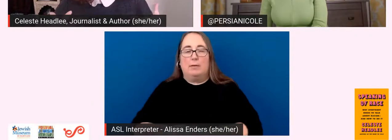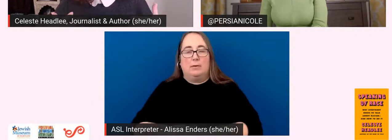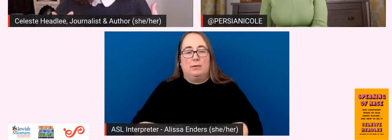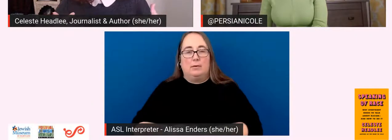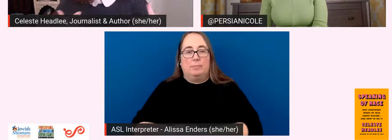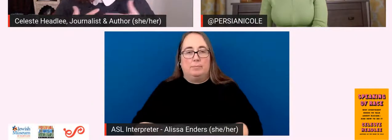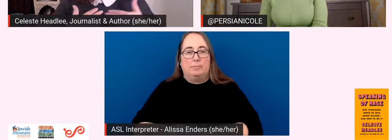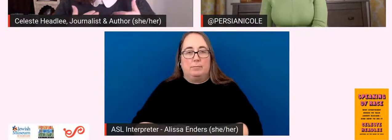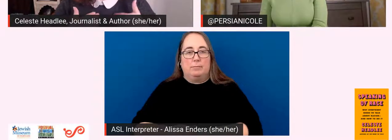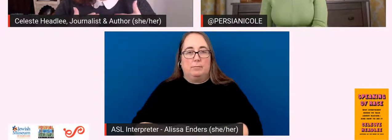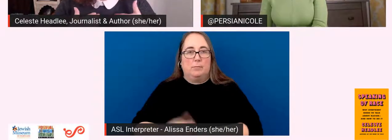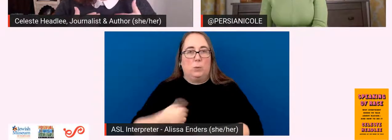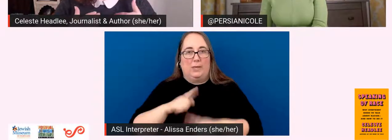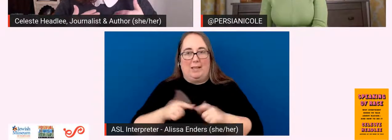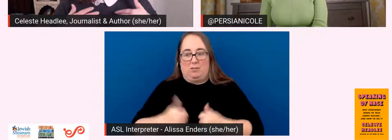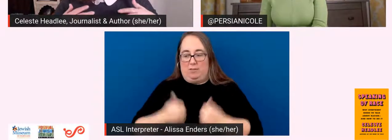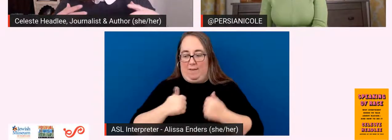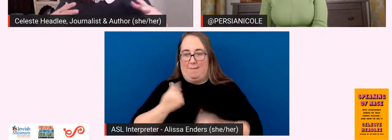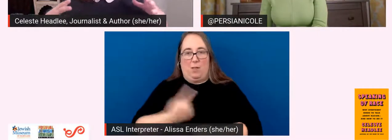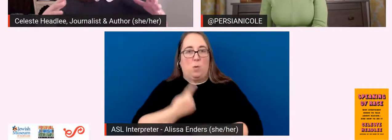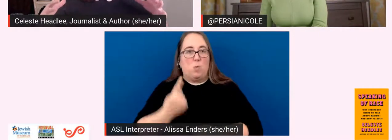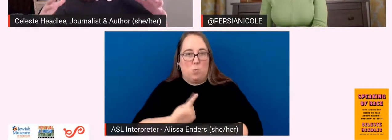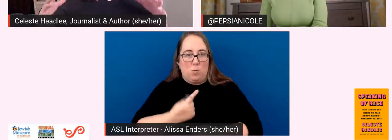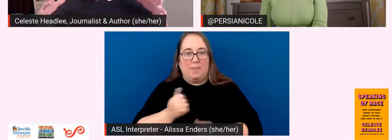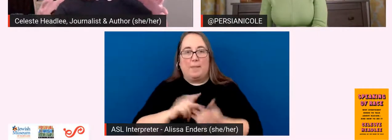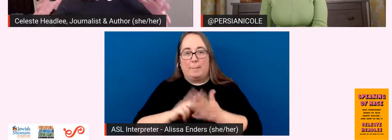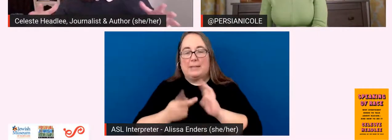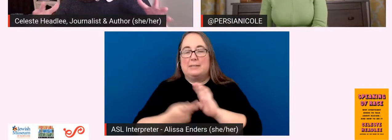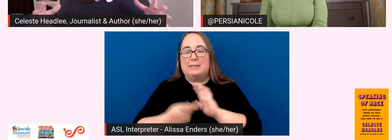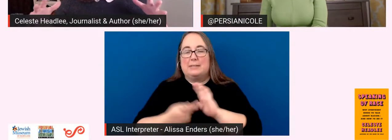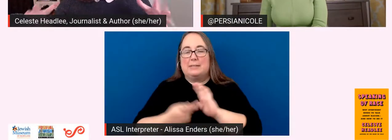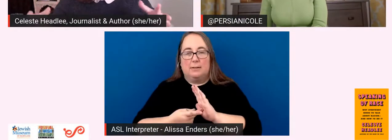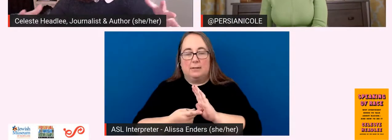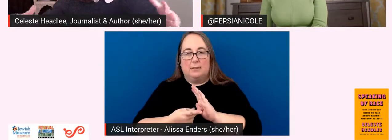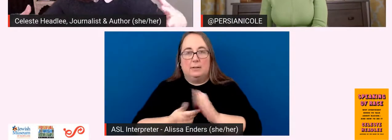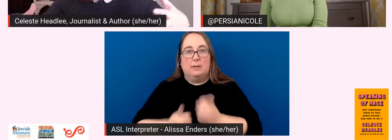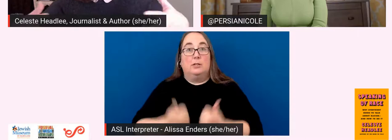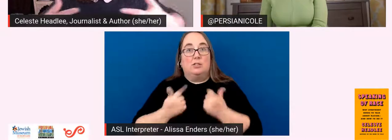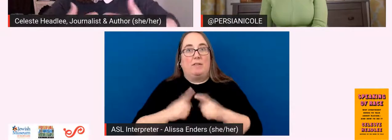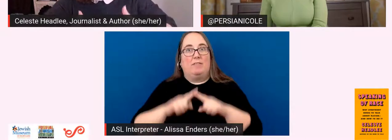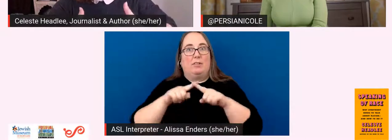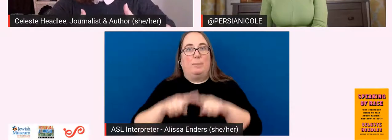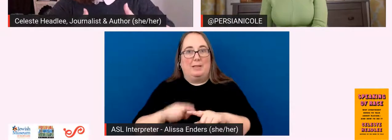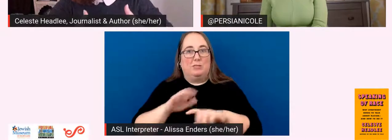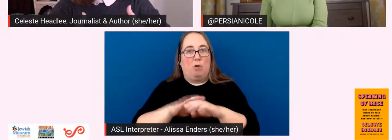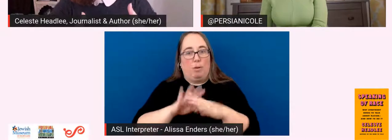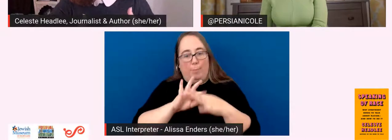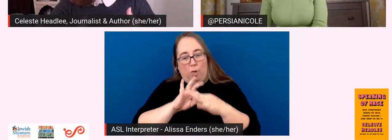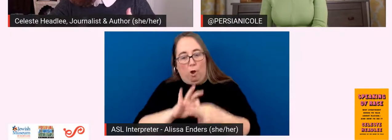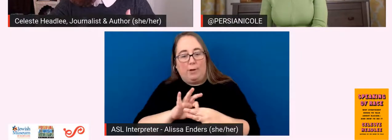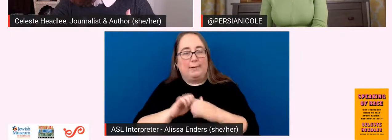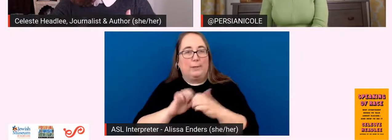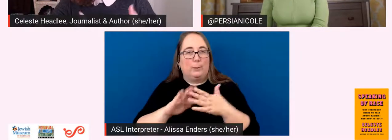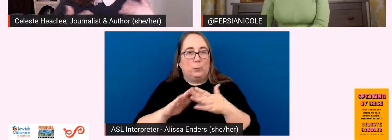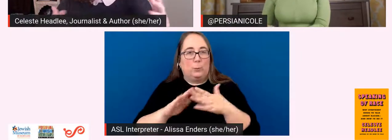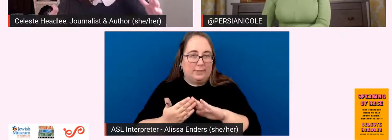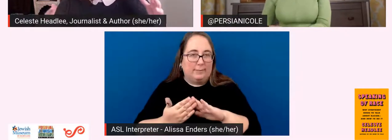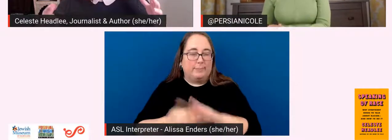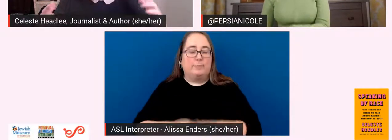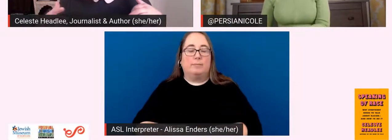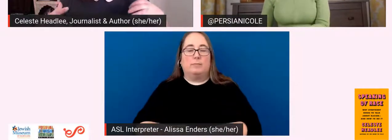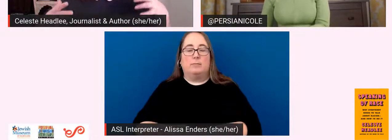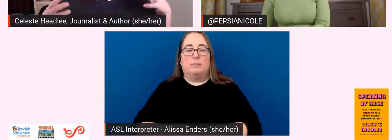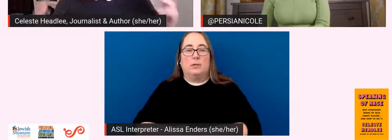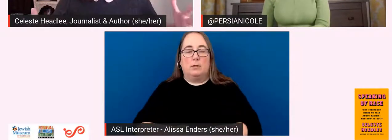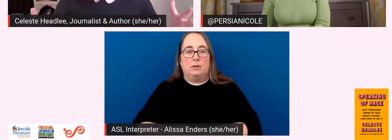don't survive alone, which means our survival depends on our belonging in a community. That's